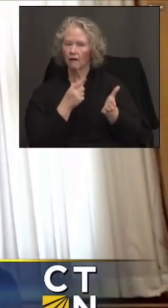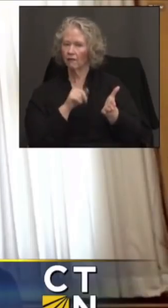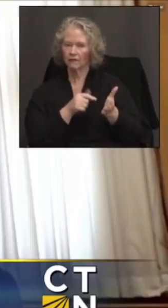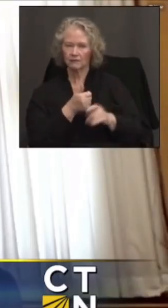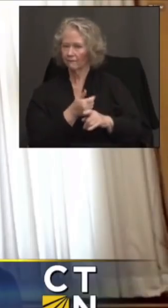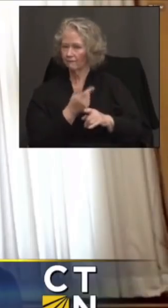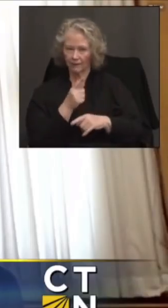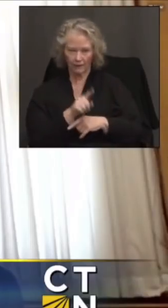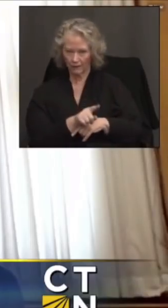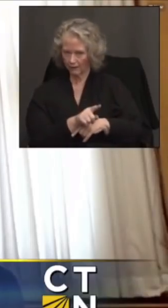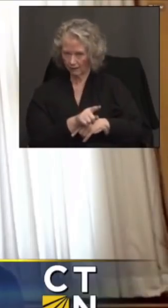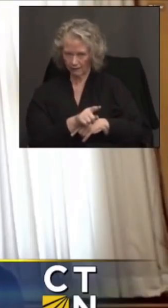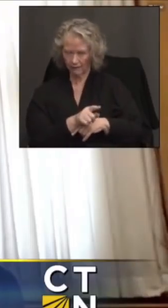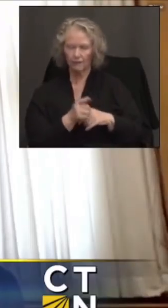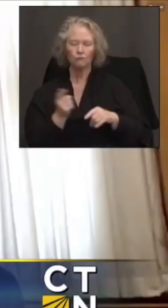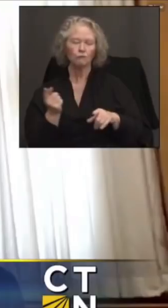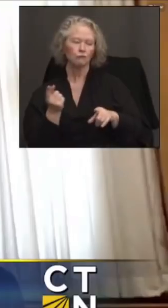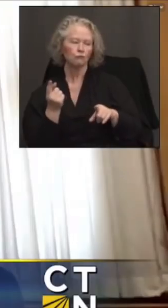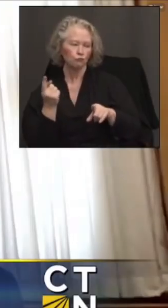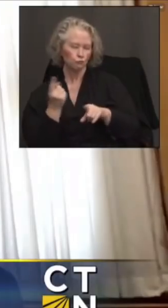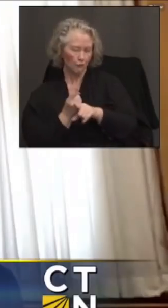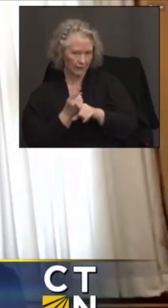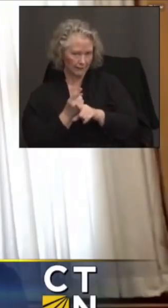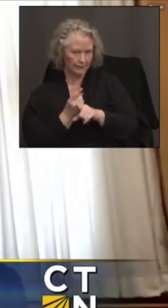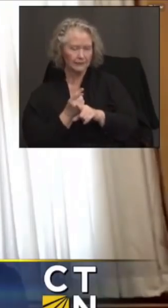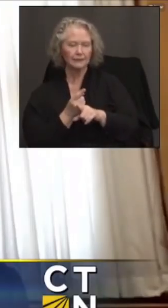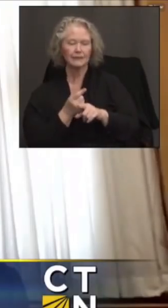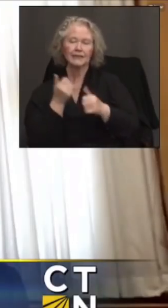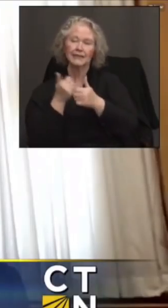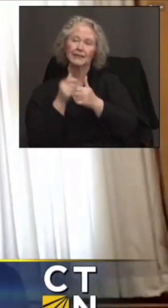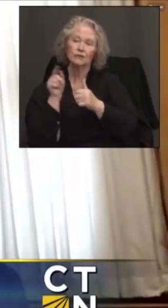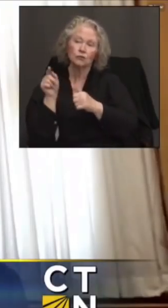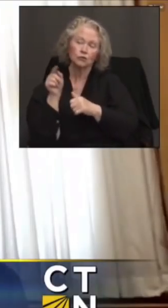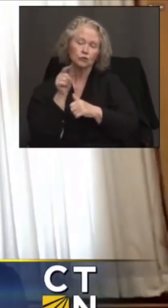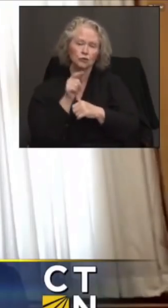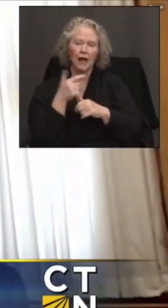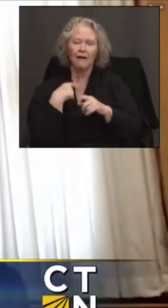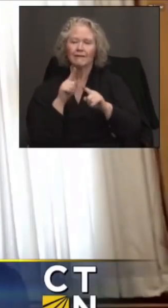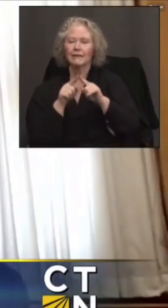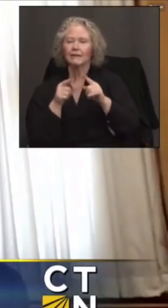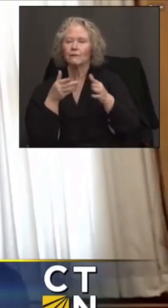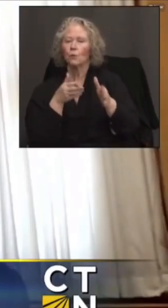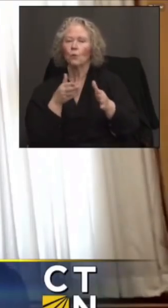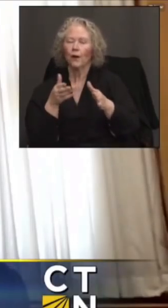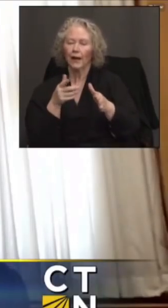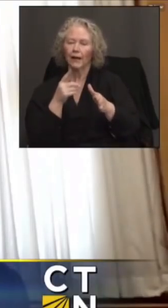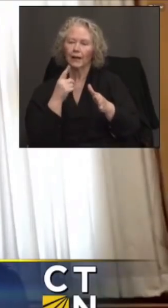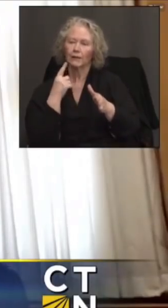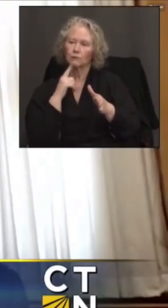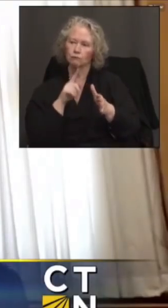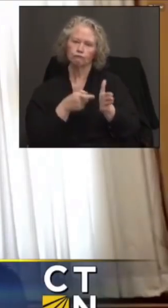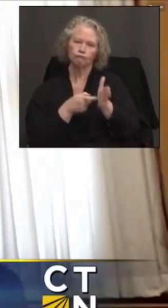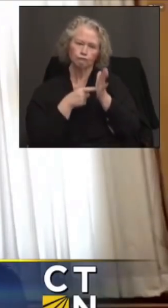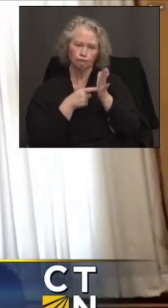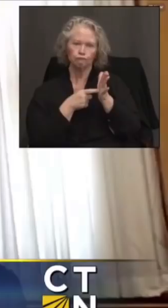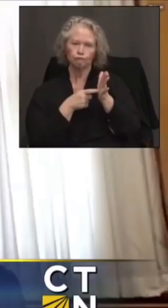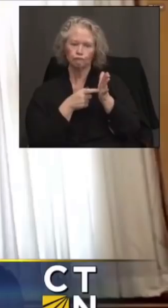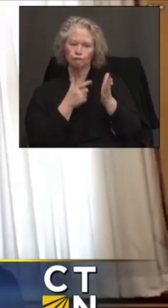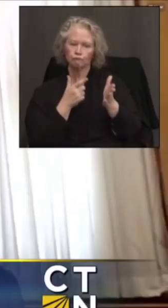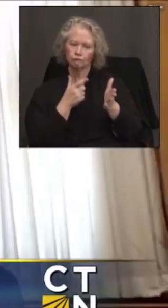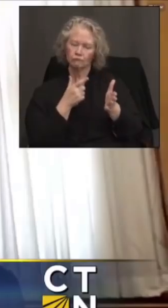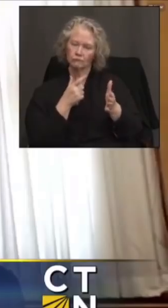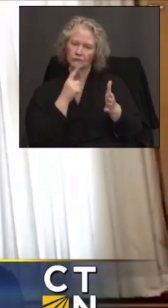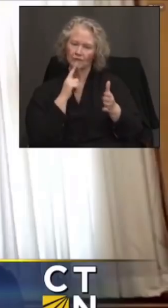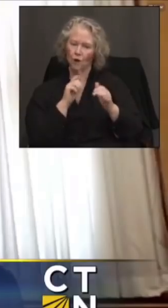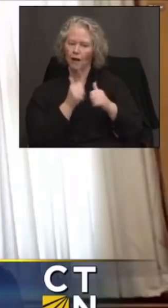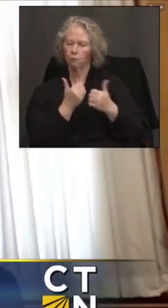own? Correct. And so each provider has, slightly different ways that they ensure that they're securing consent for